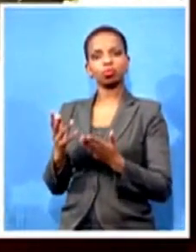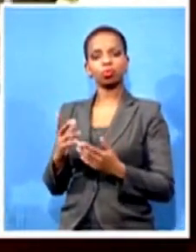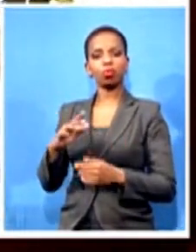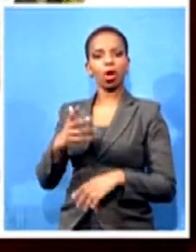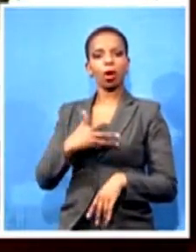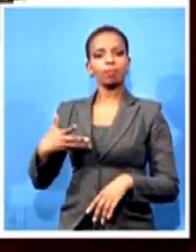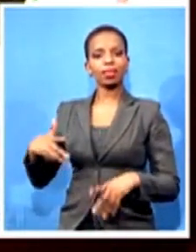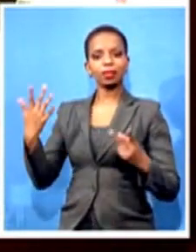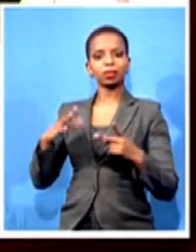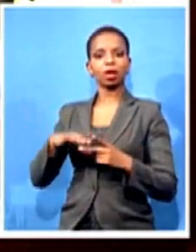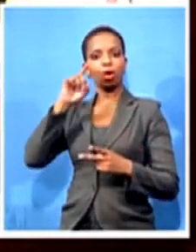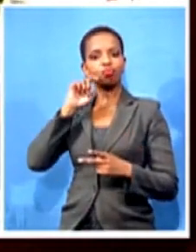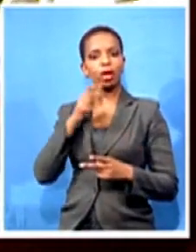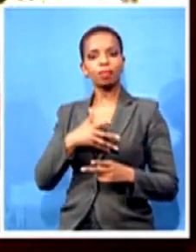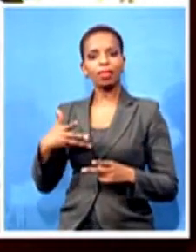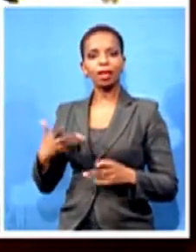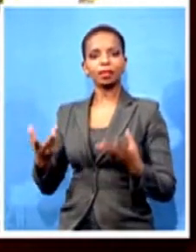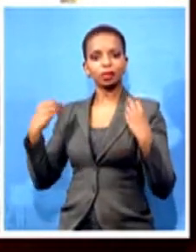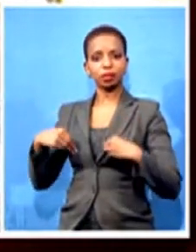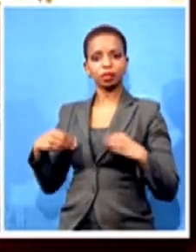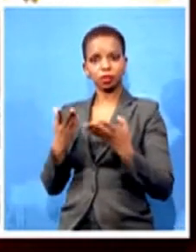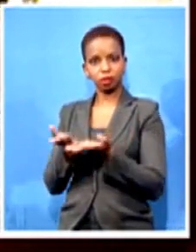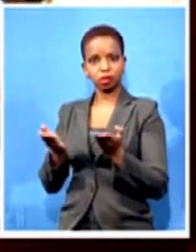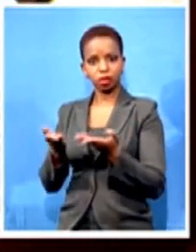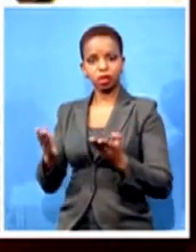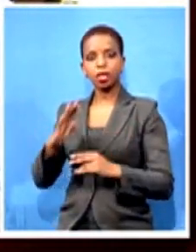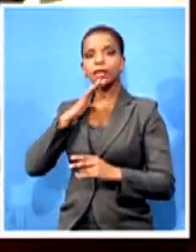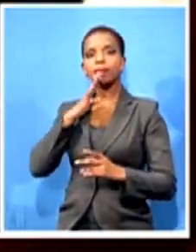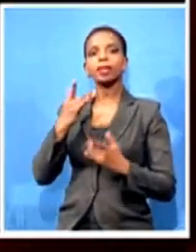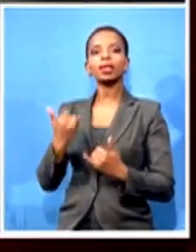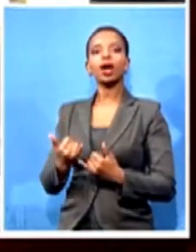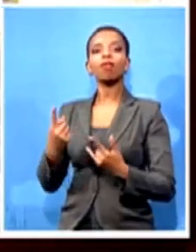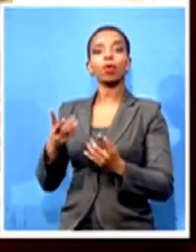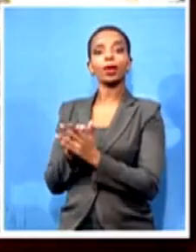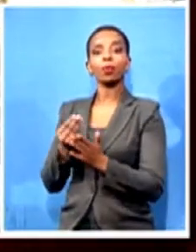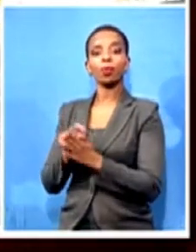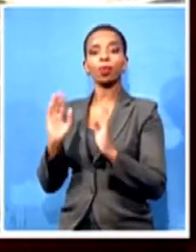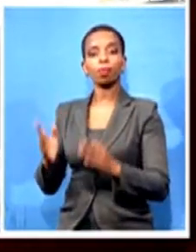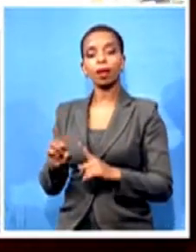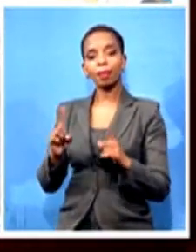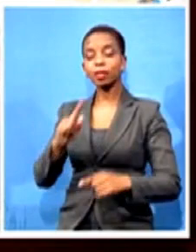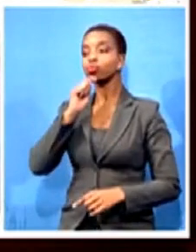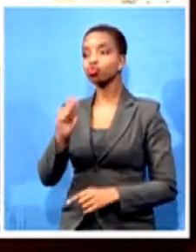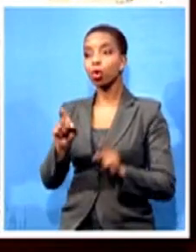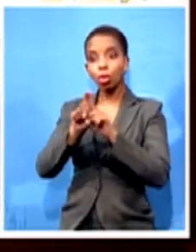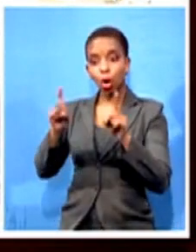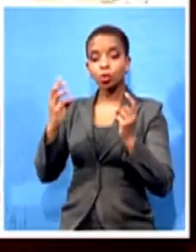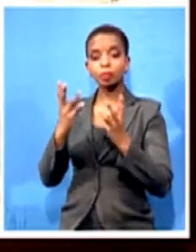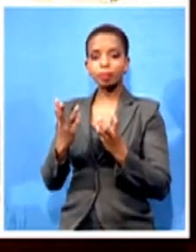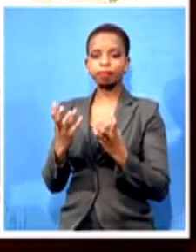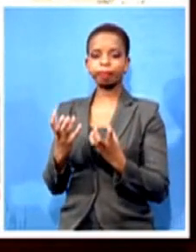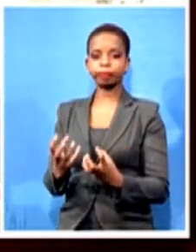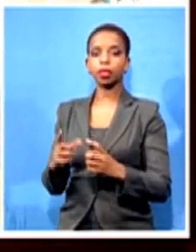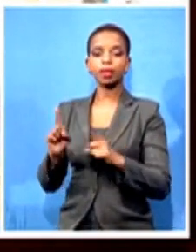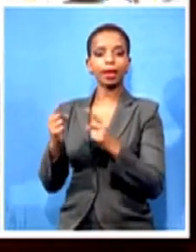of not only the informal economy, but for those who really can't afford to go out and buy from your high-end fashion stores. That's how